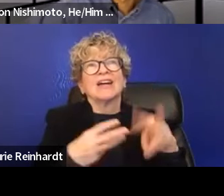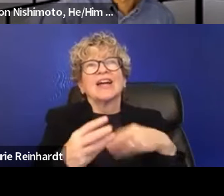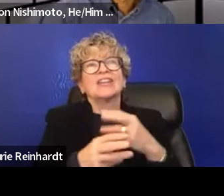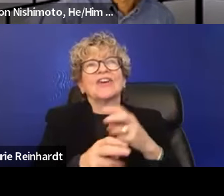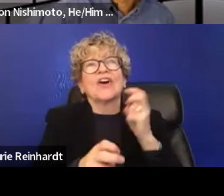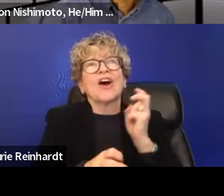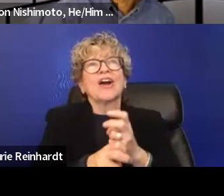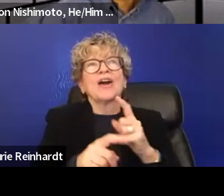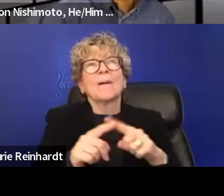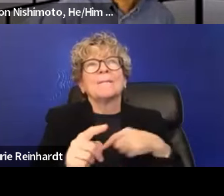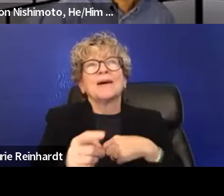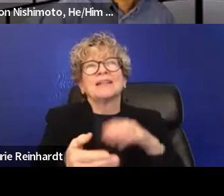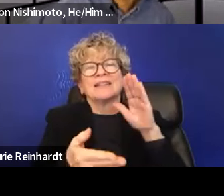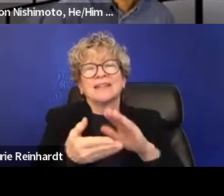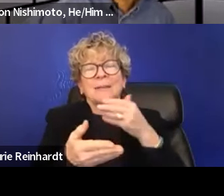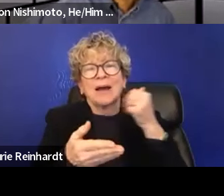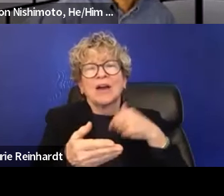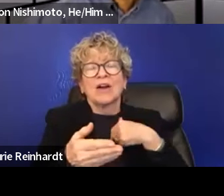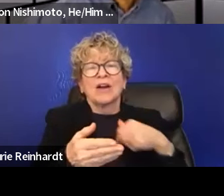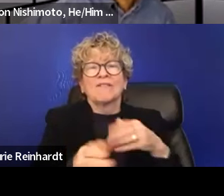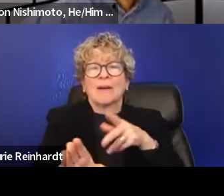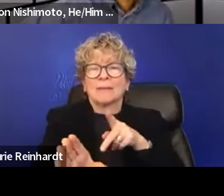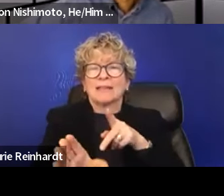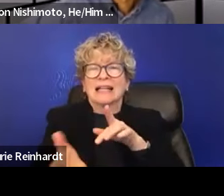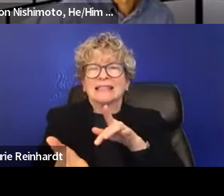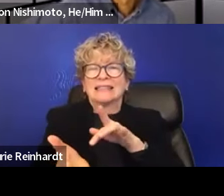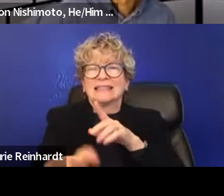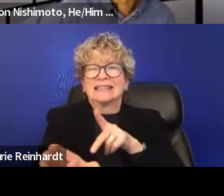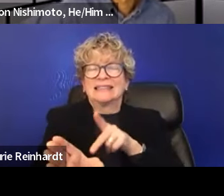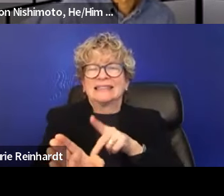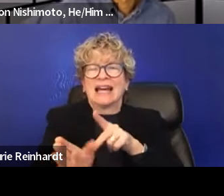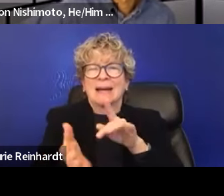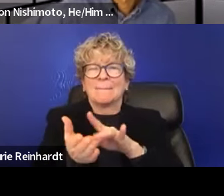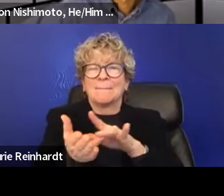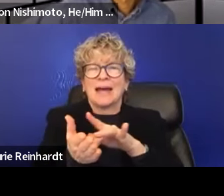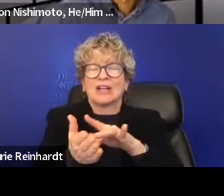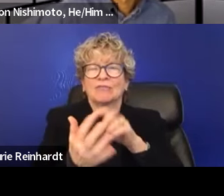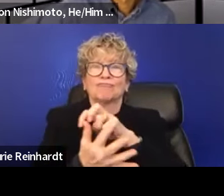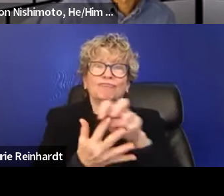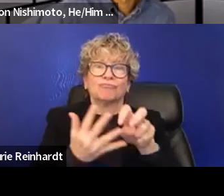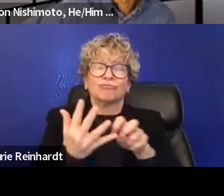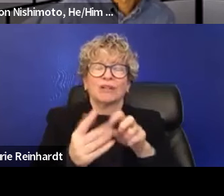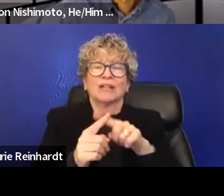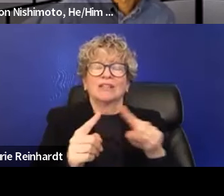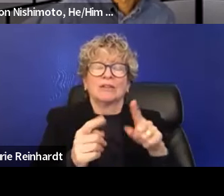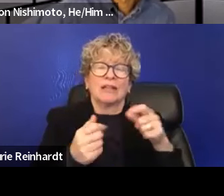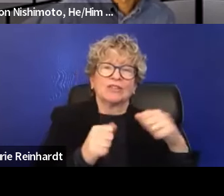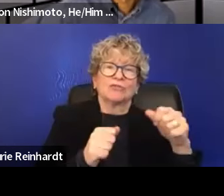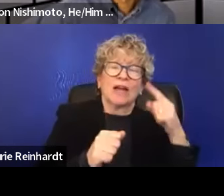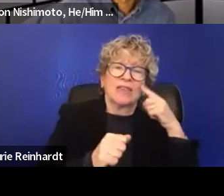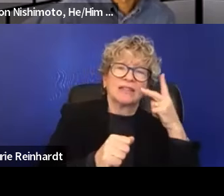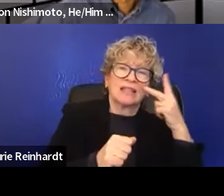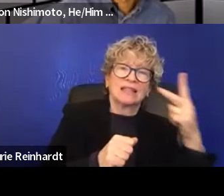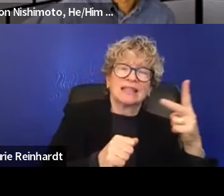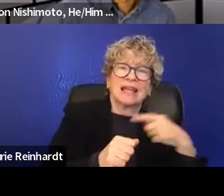but it's so much less hard. I went from psych medication roulette to let's try this, and seeing my executive functioning skills improve